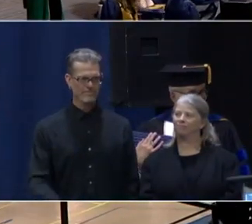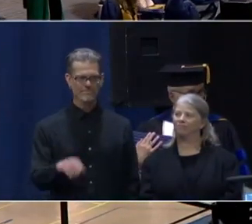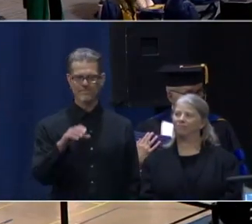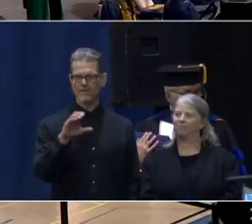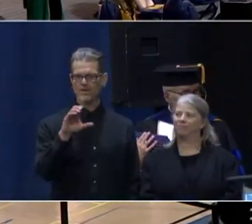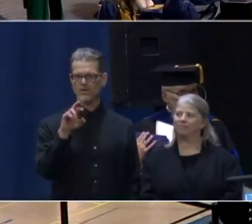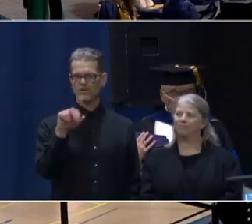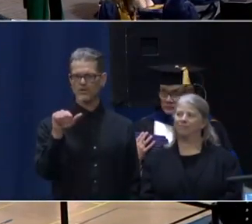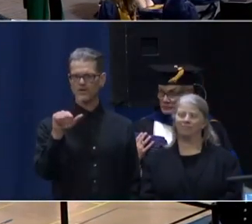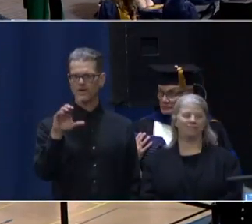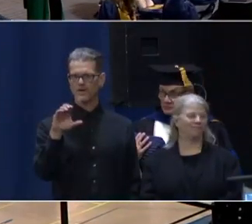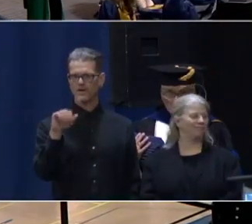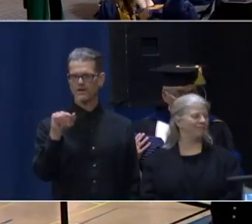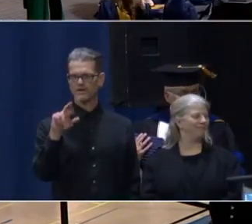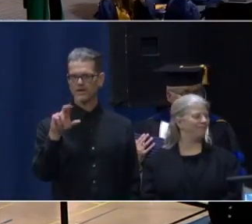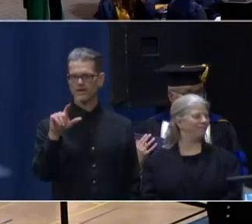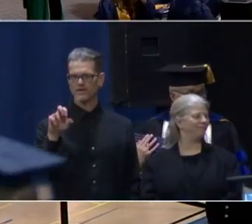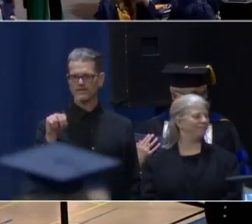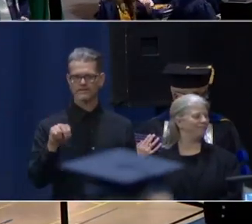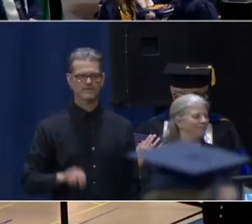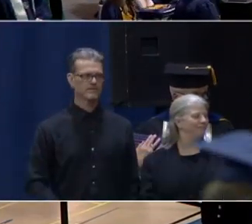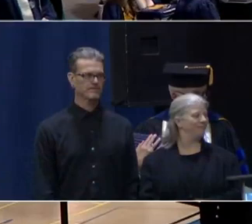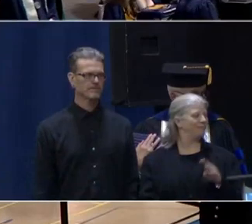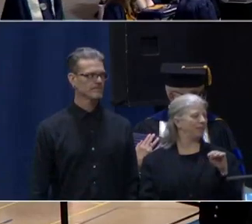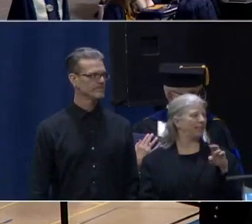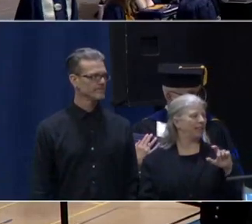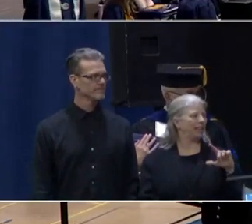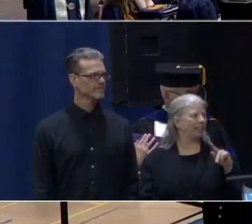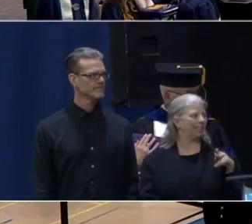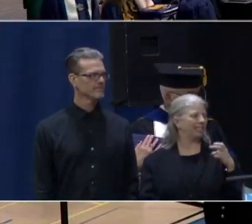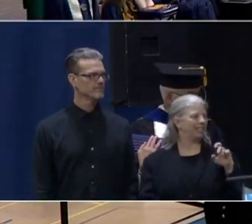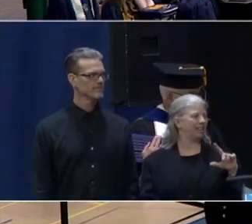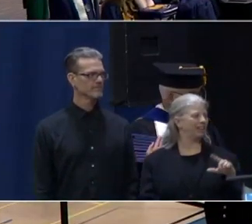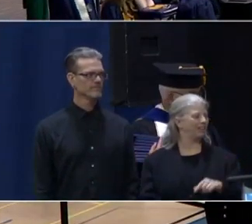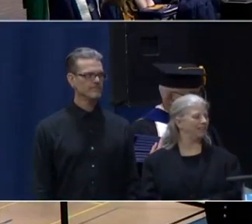Cora Colvin. Michael Keel.